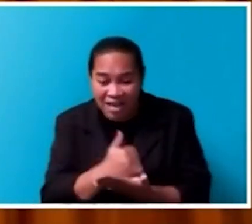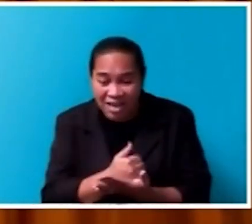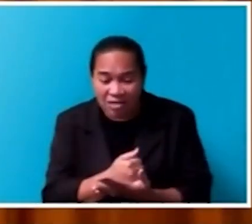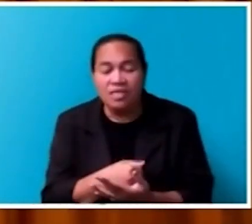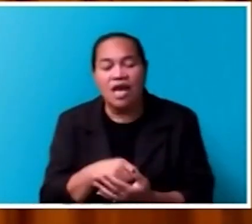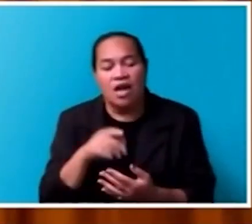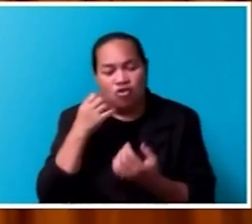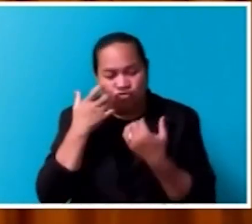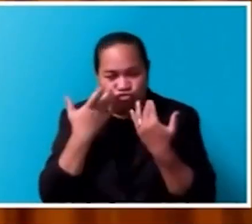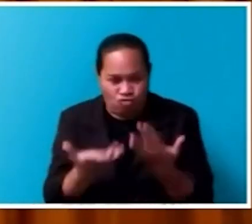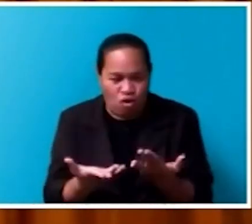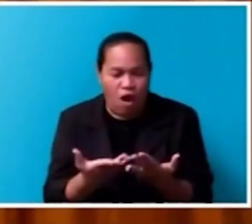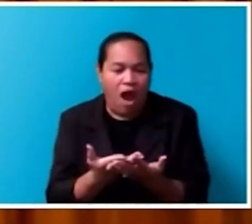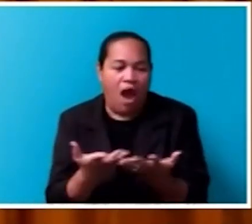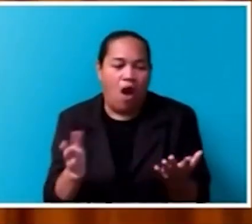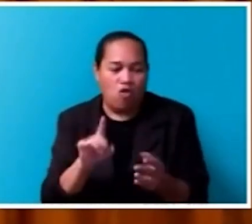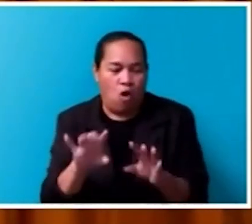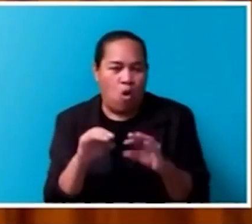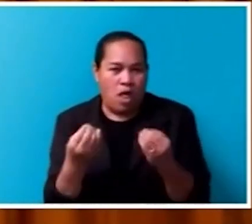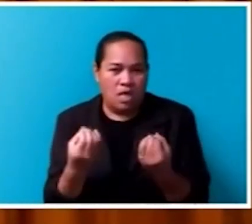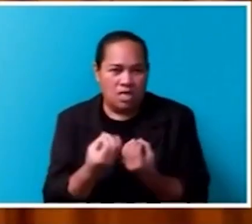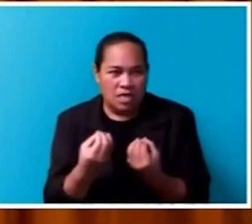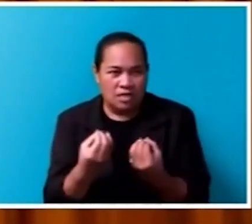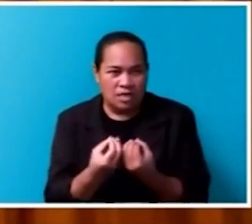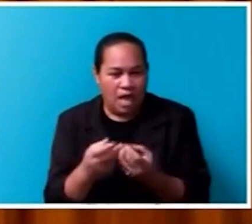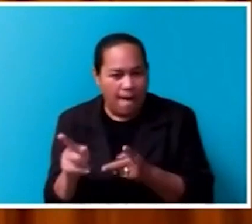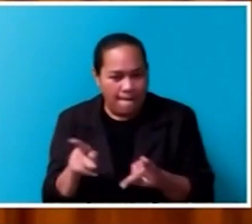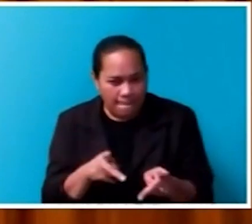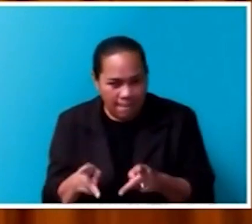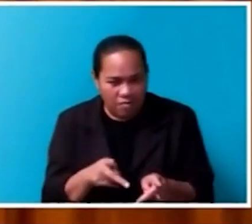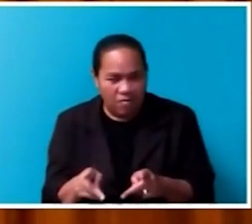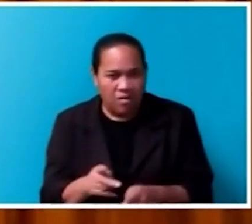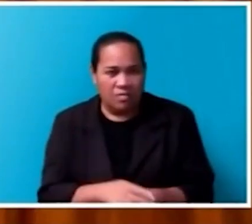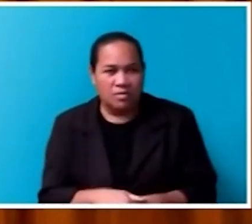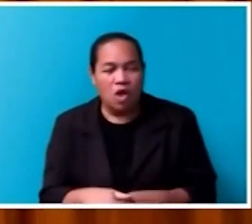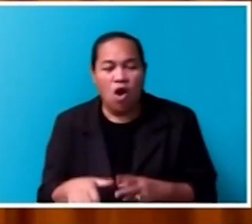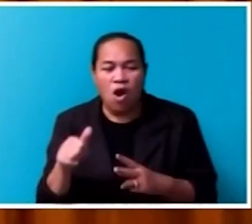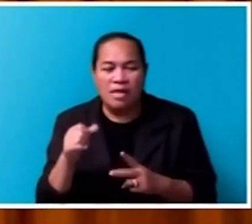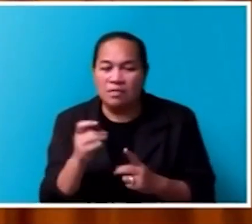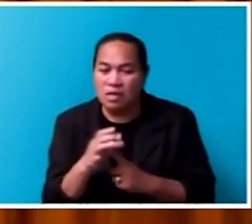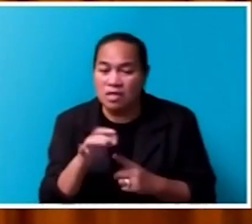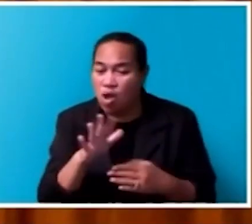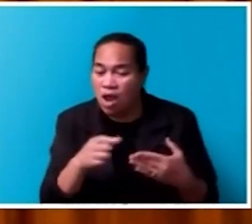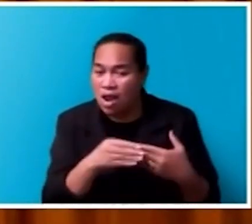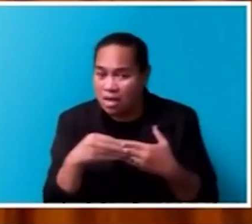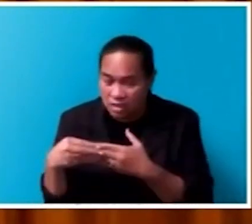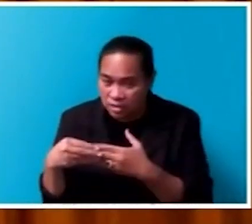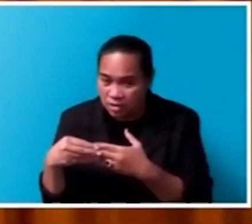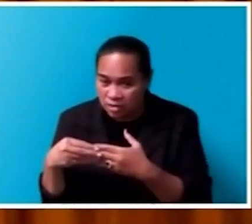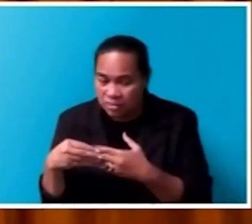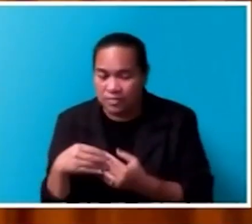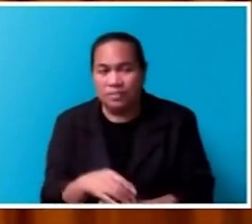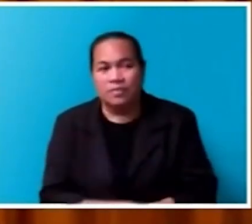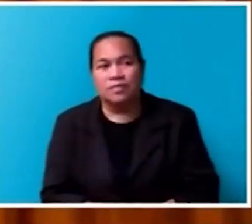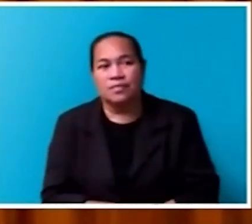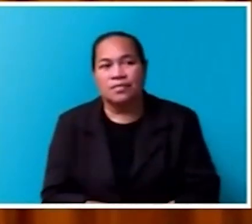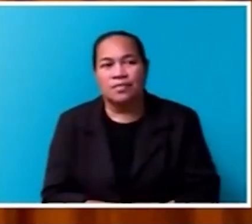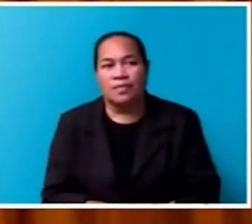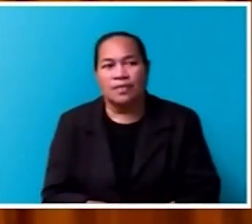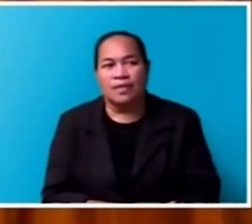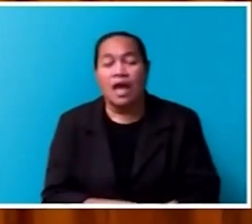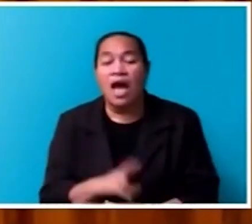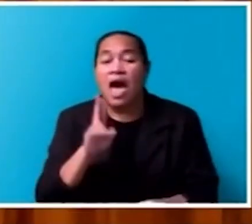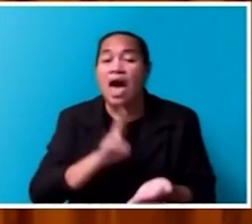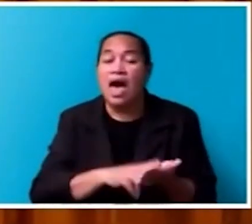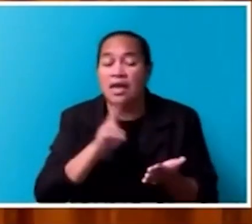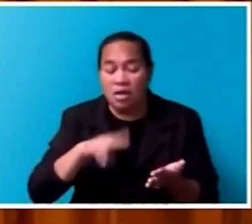organization's management and staff, as well as those in leadership, including our ministers. For Nosori